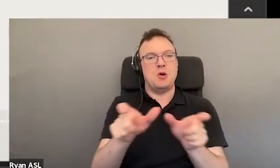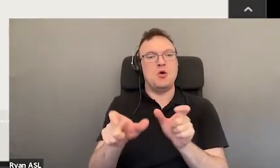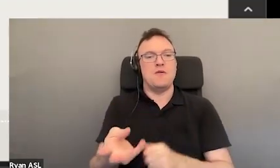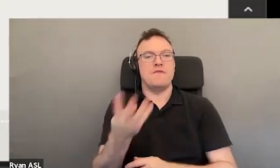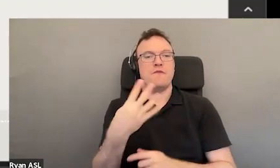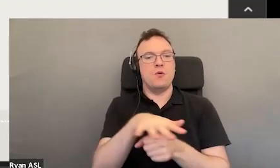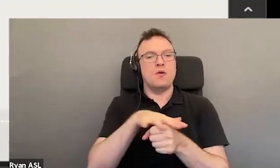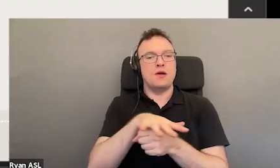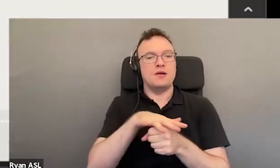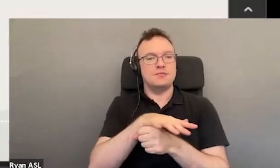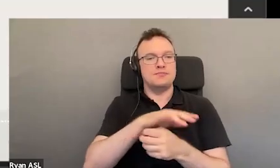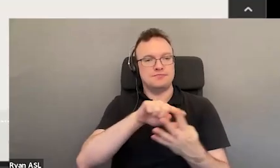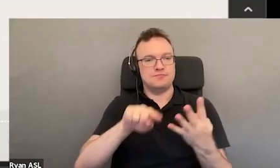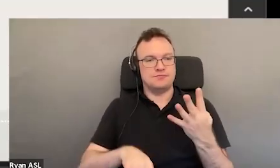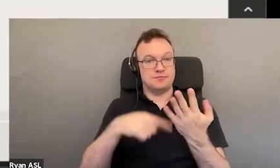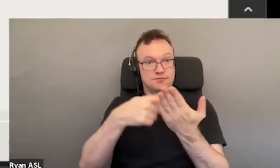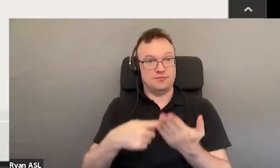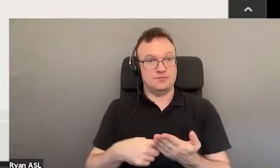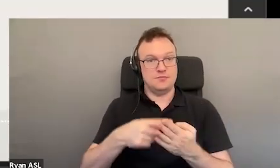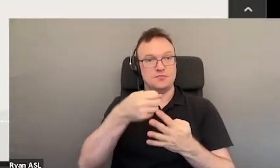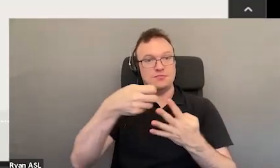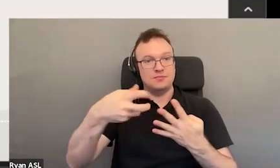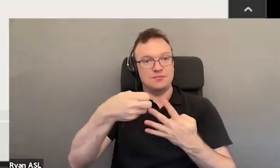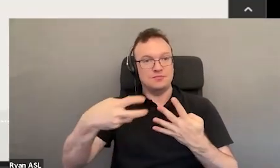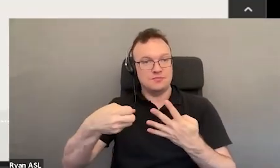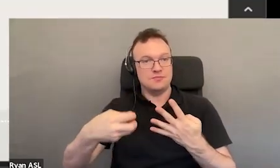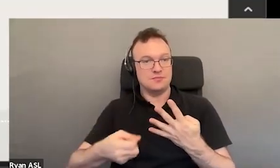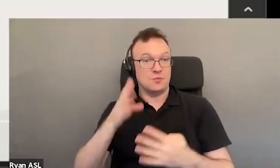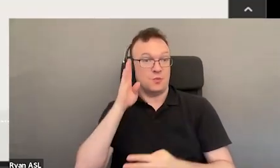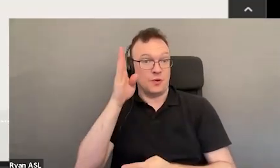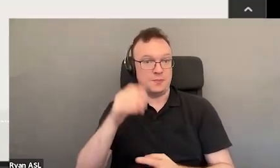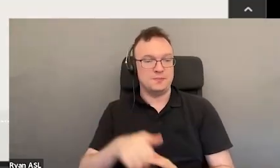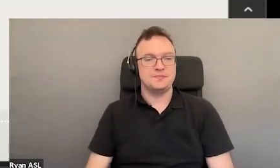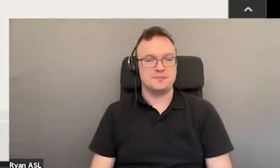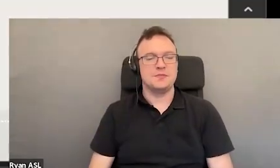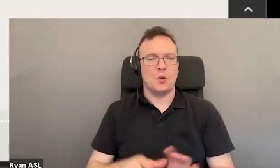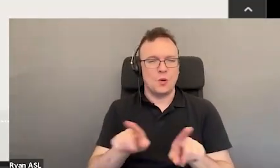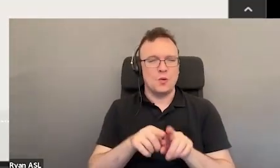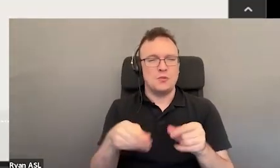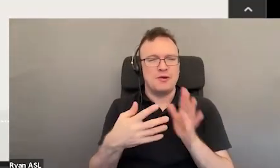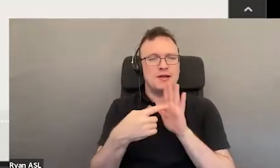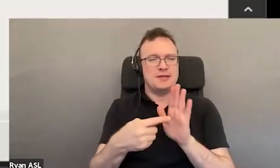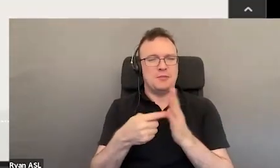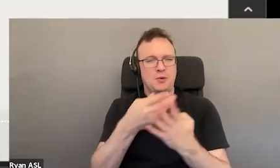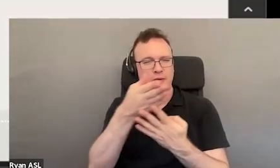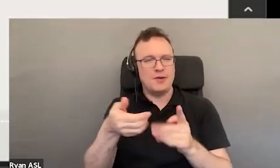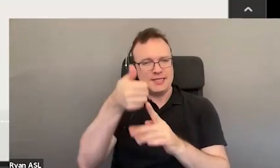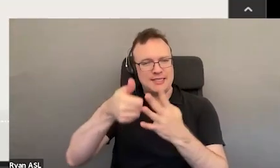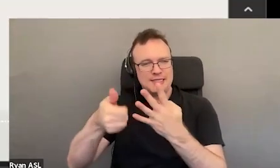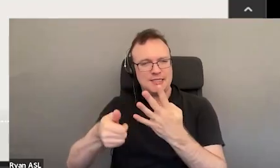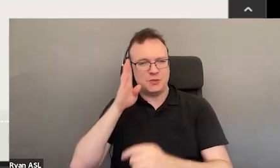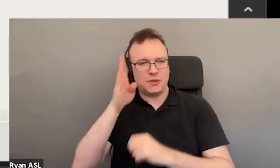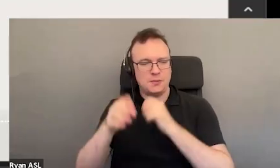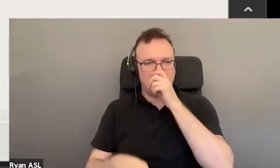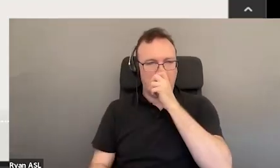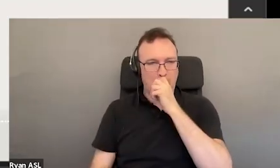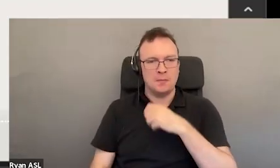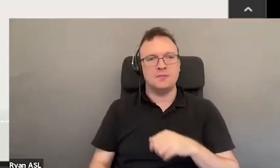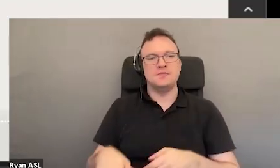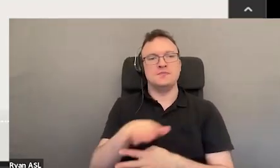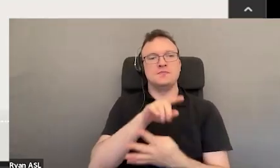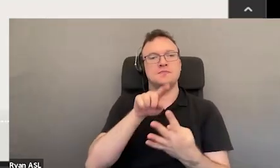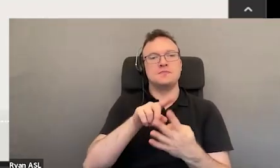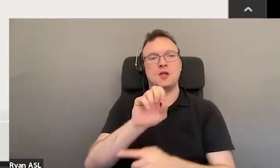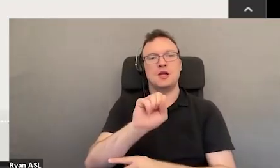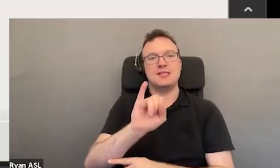areas, talk about what they are, and then later on we'll get into a little bit more concrete examples, okay? So in the area of stigma,